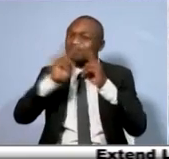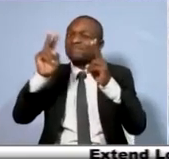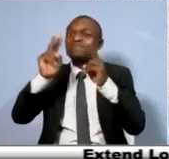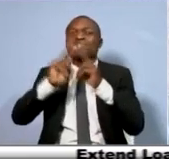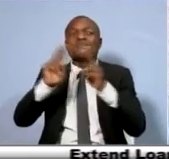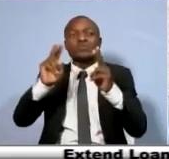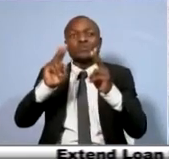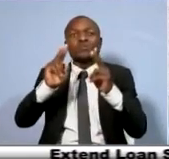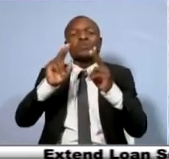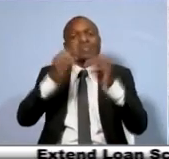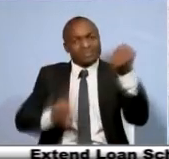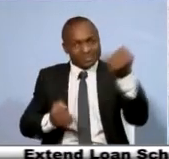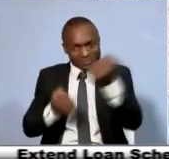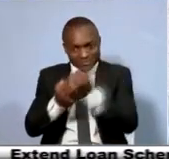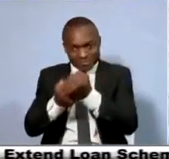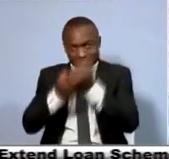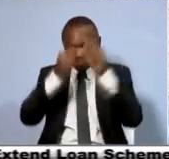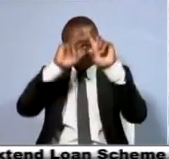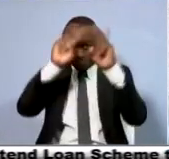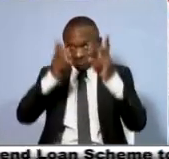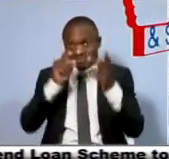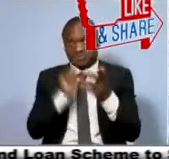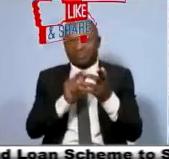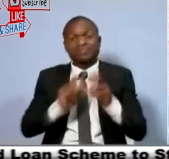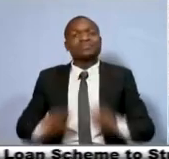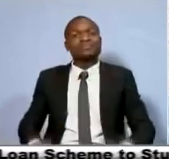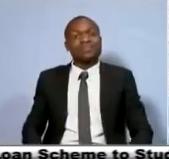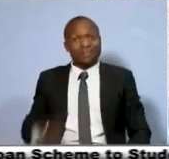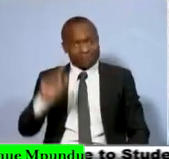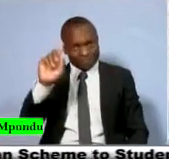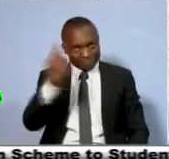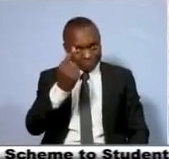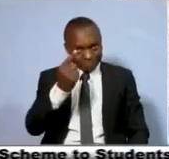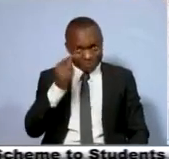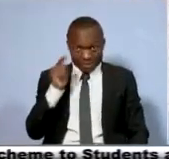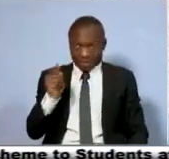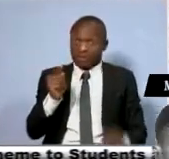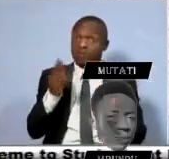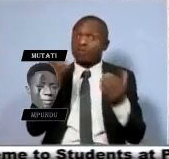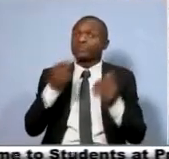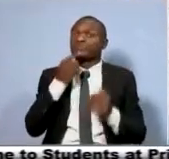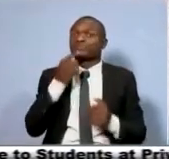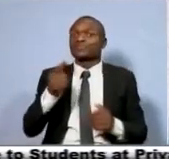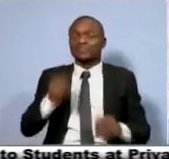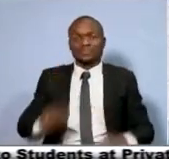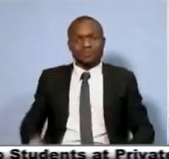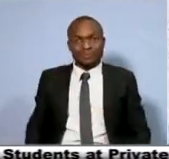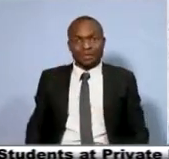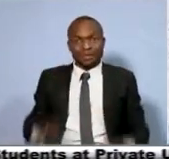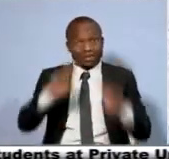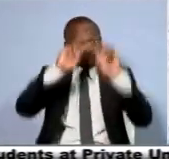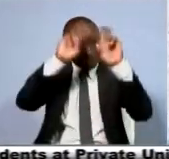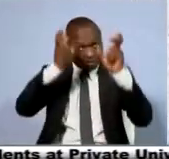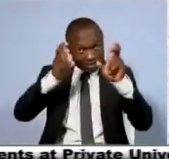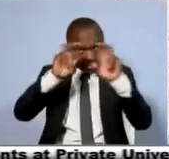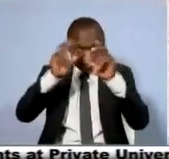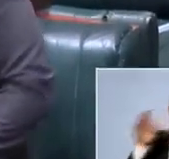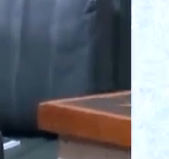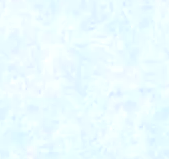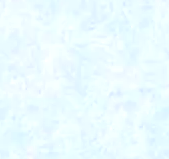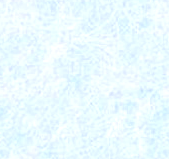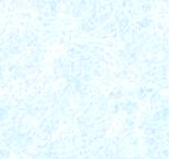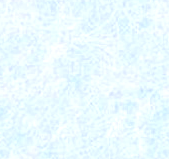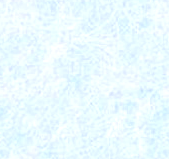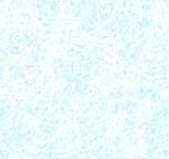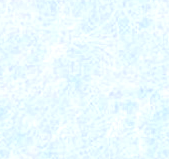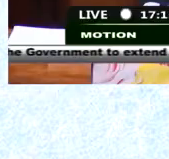to like, share and leave a comment. Tell me what you think about this video in the comment section below. I'll be super glad to hear from you